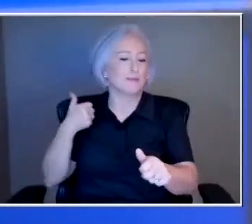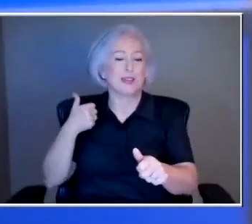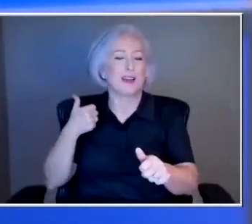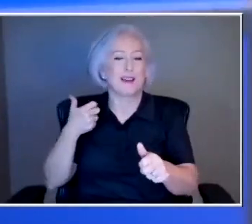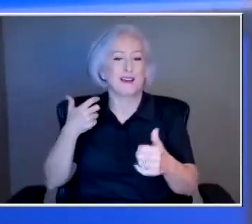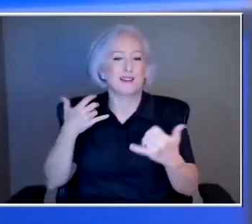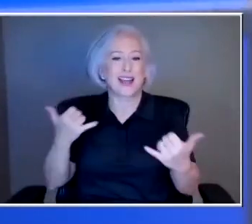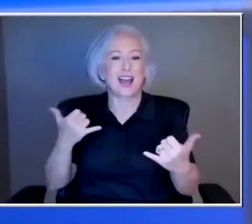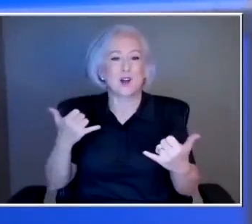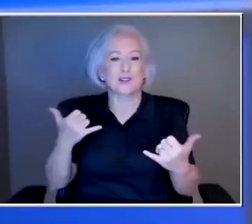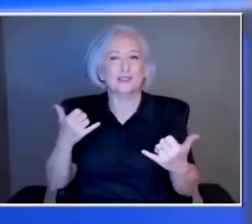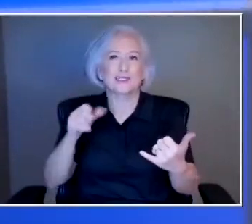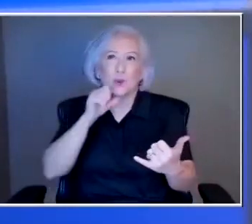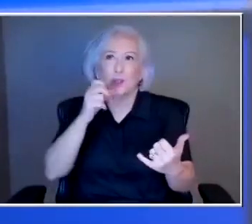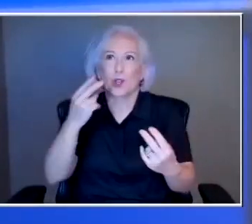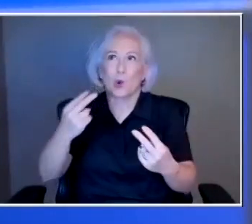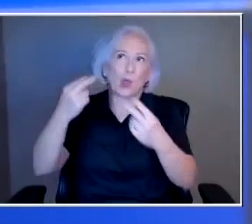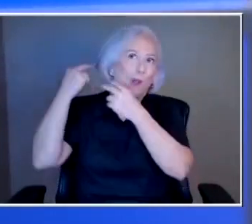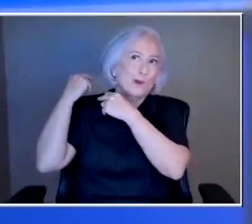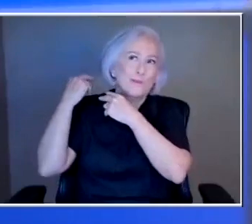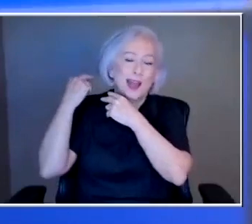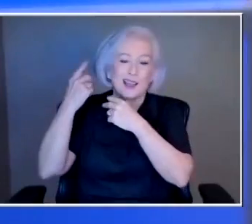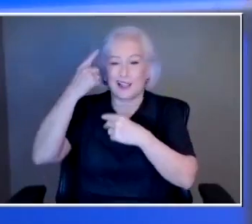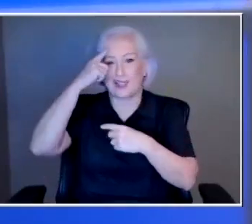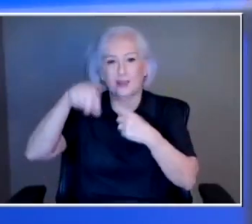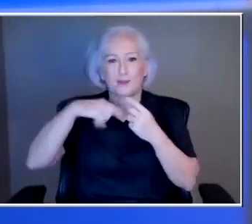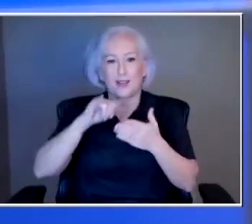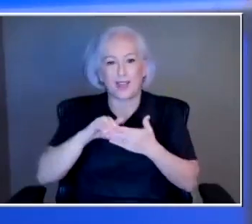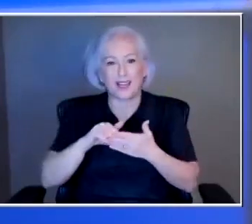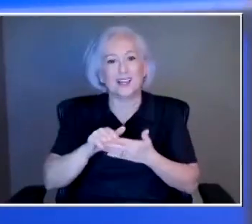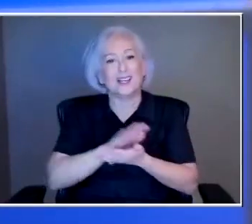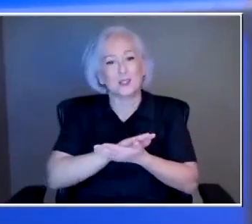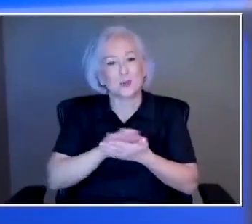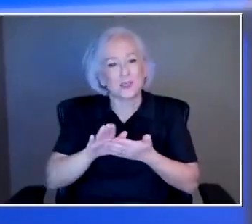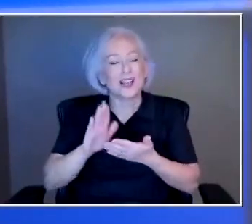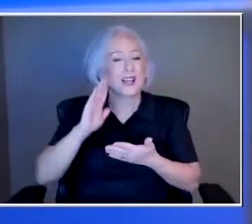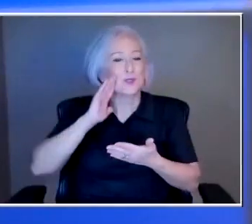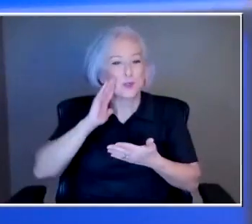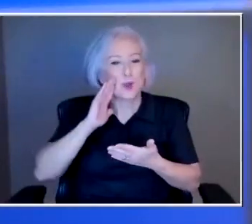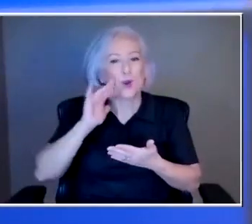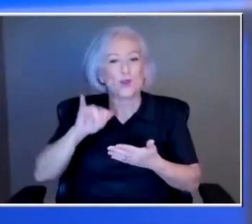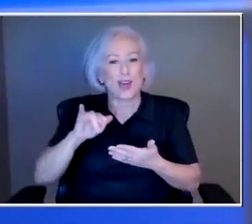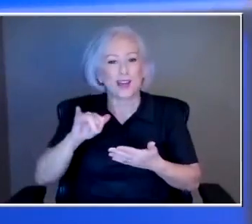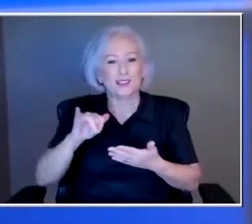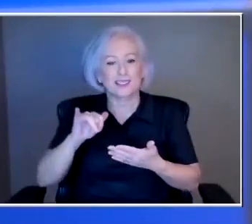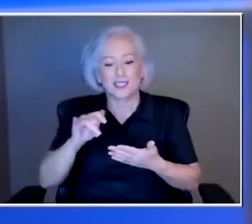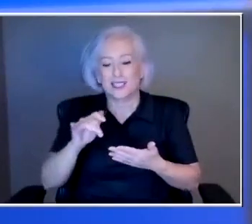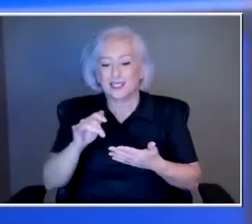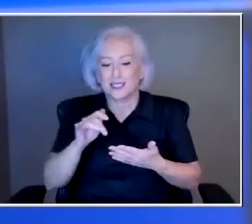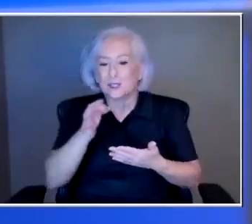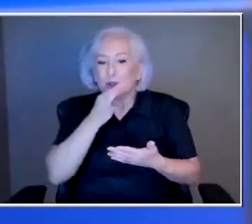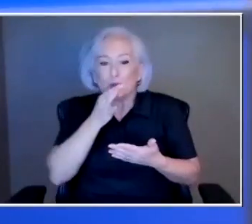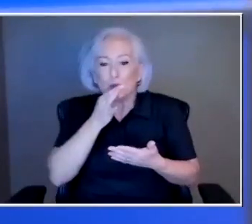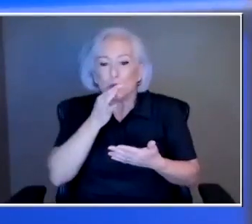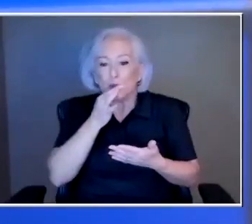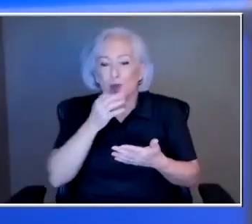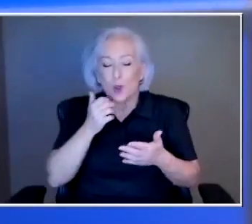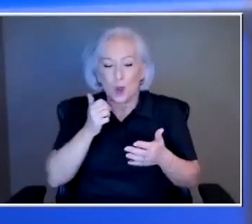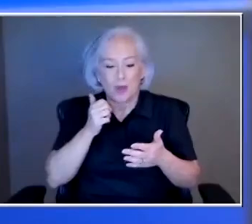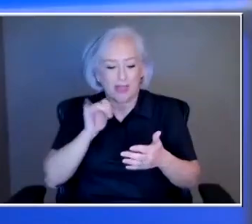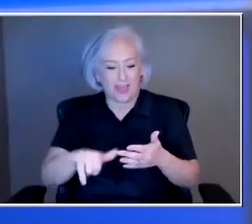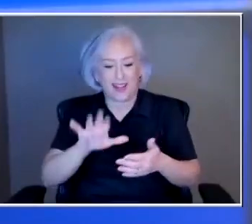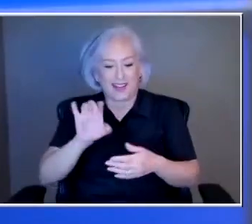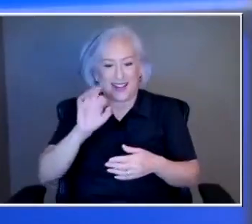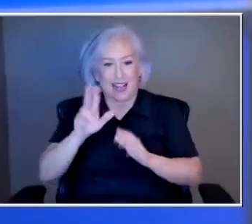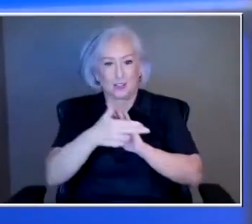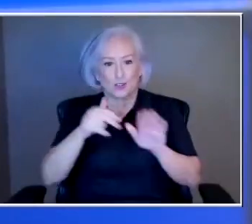it was comforting to him to know that, you know what, like, we're going to be on the other side, and it's not going to be, that day to day is not going to be